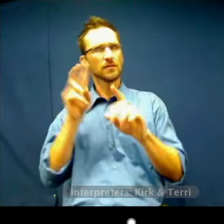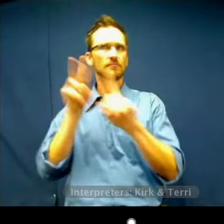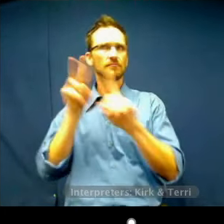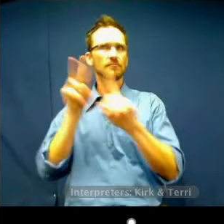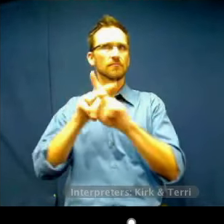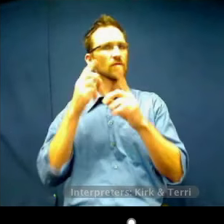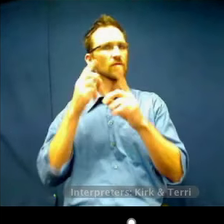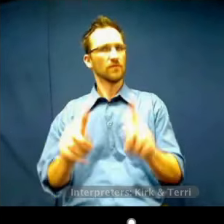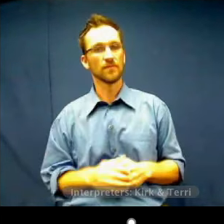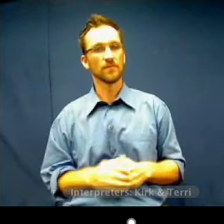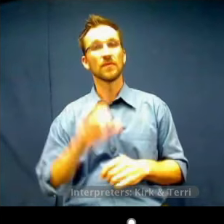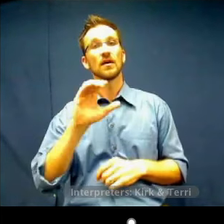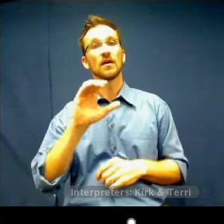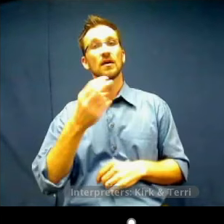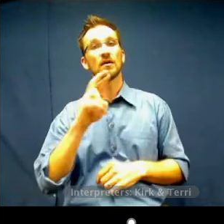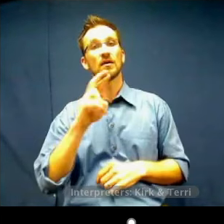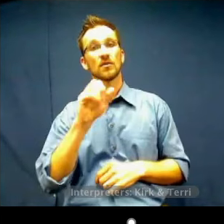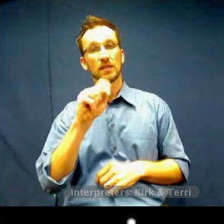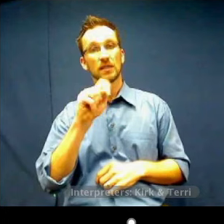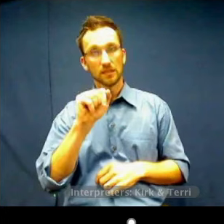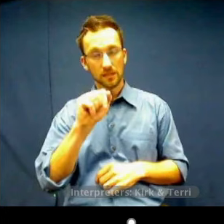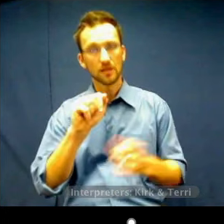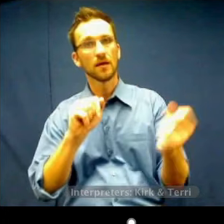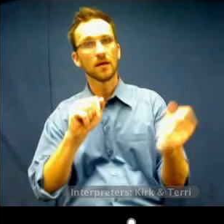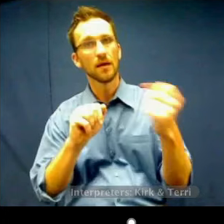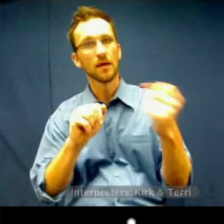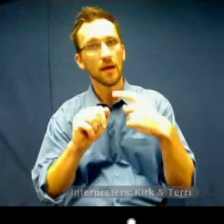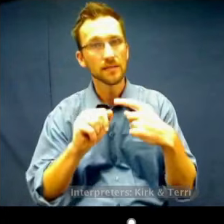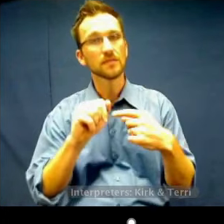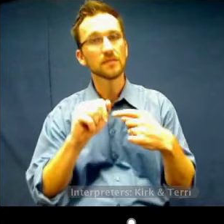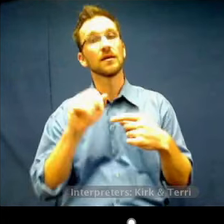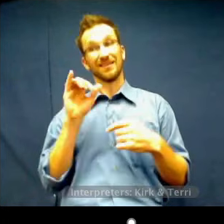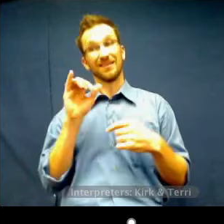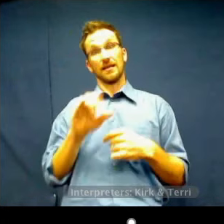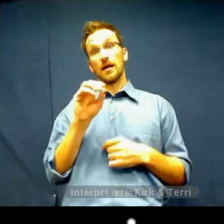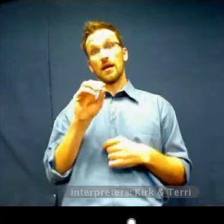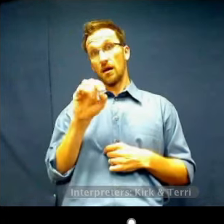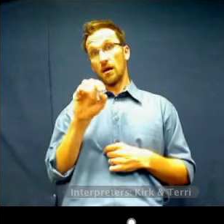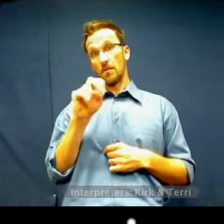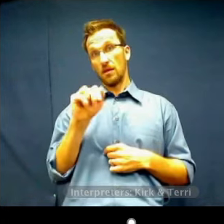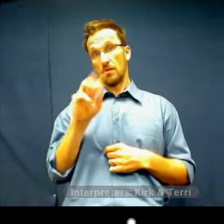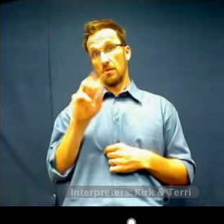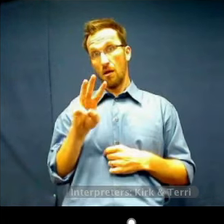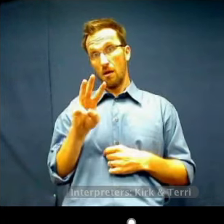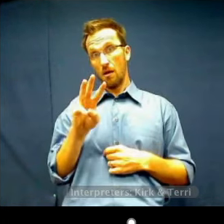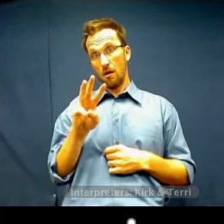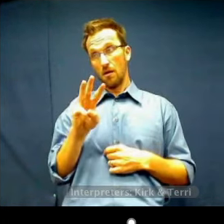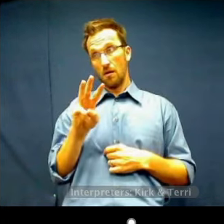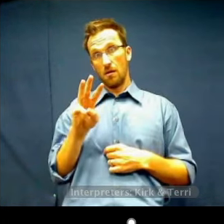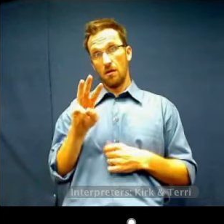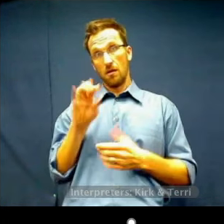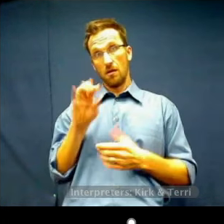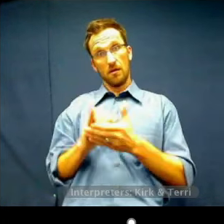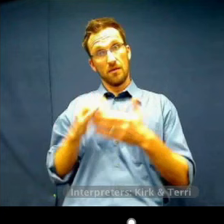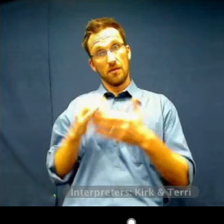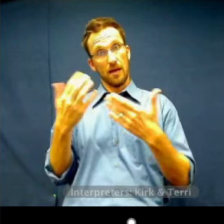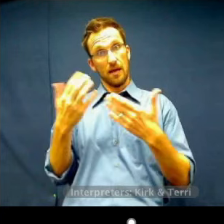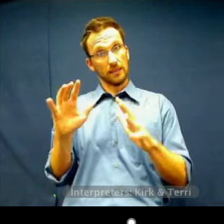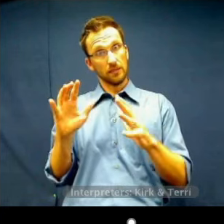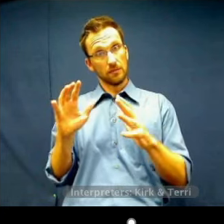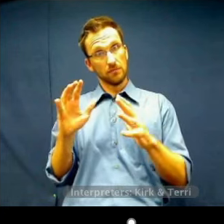Krista, did the common law defense stand if she was his girlfriend? I assume that you mean Mr. Mesa,